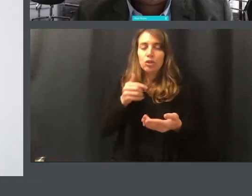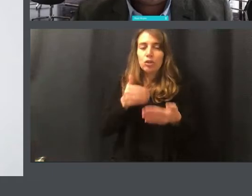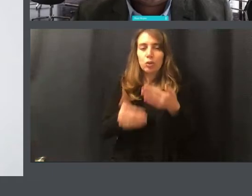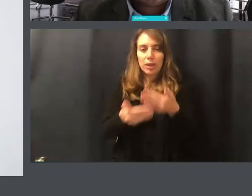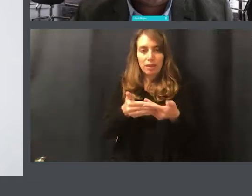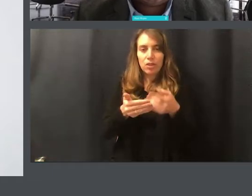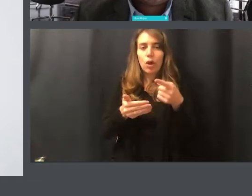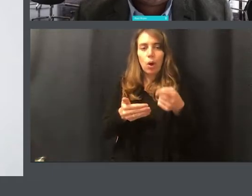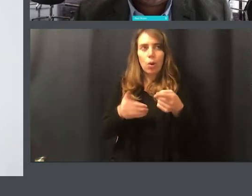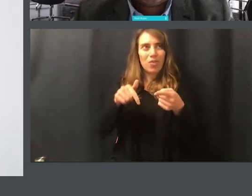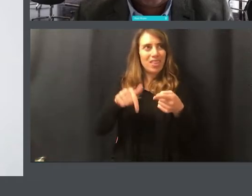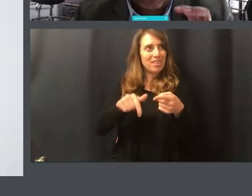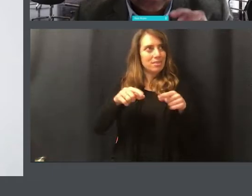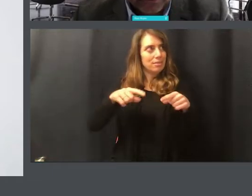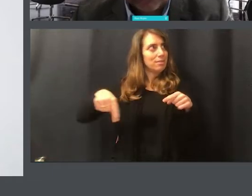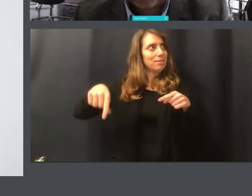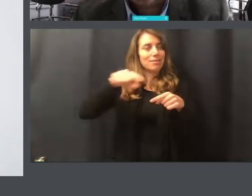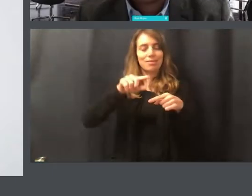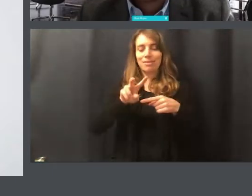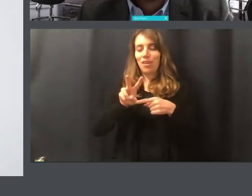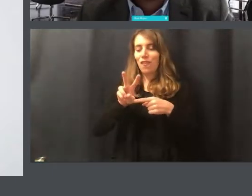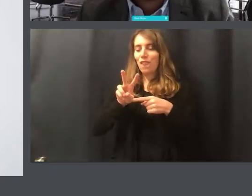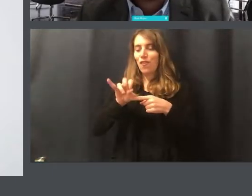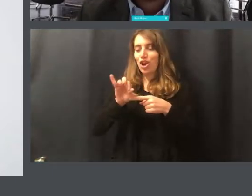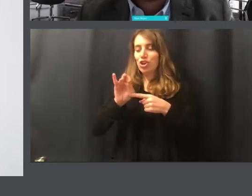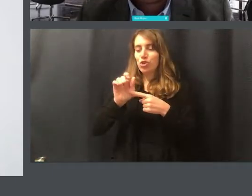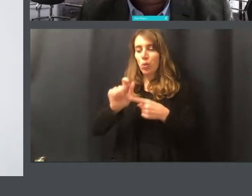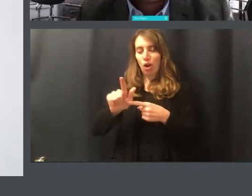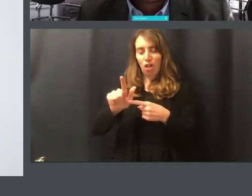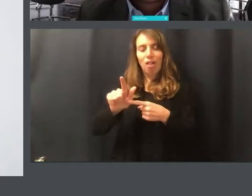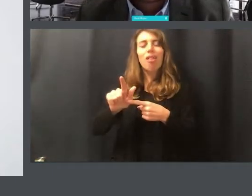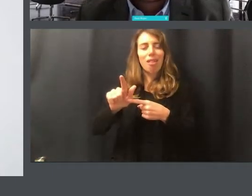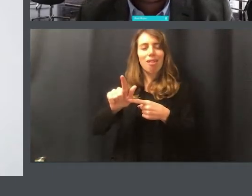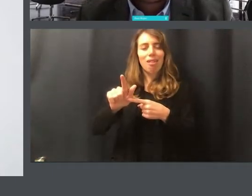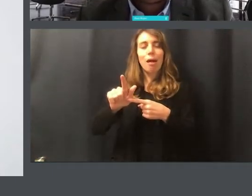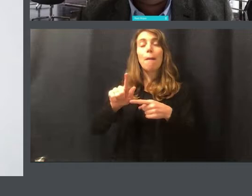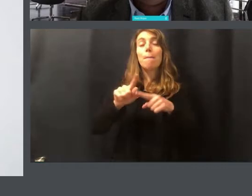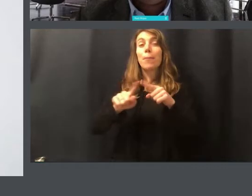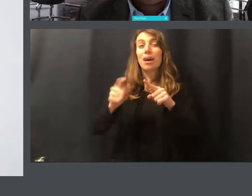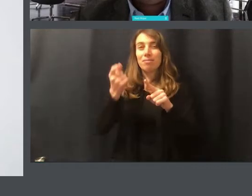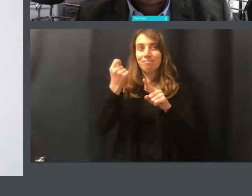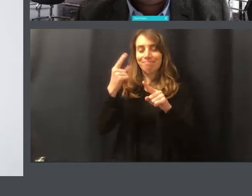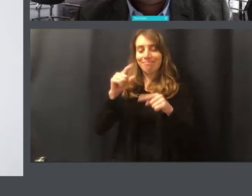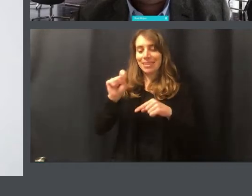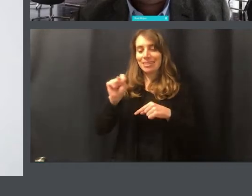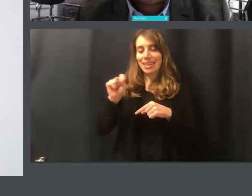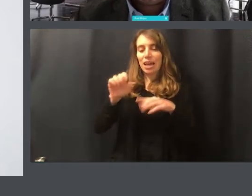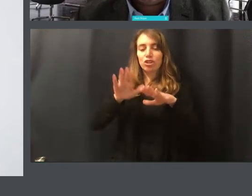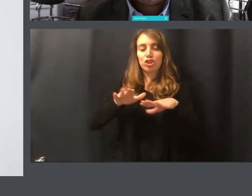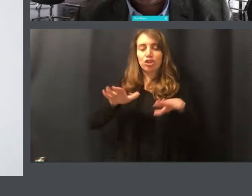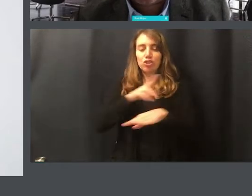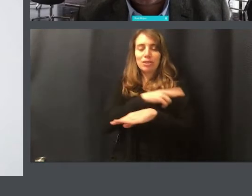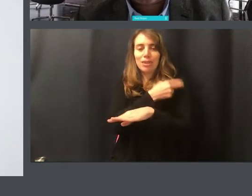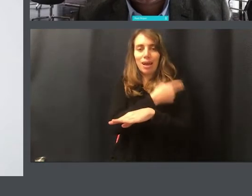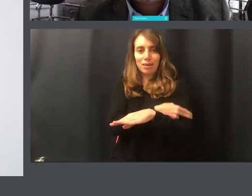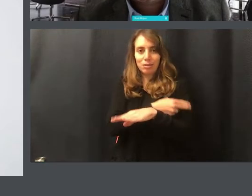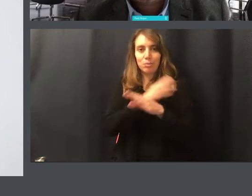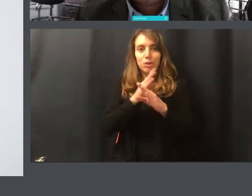Seattle Children. So I wanted to do a little closer look into the state of Washington, which is where Seattle Children's is